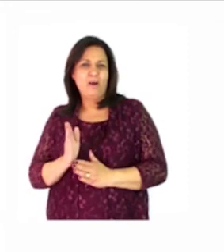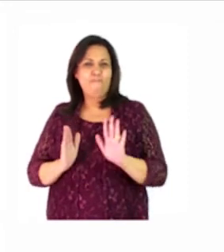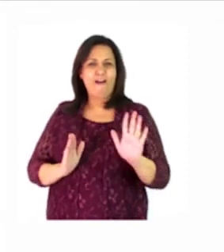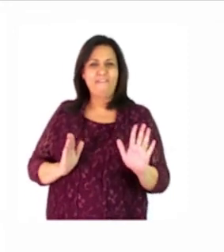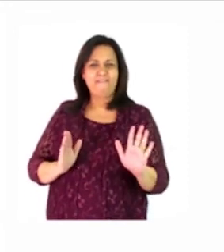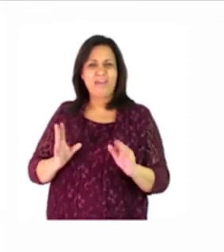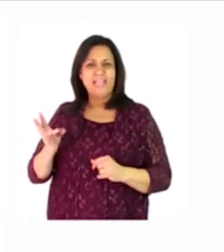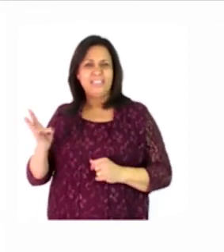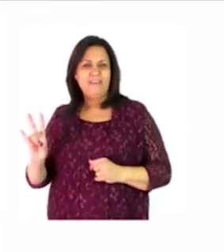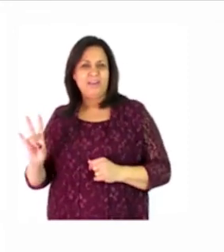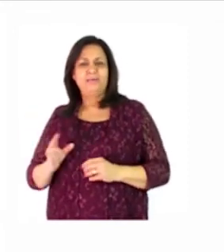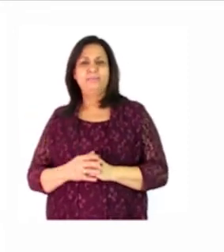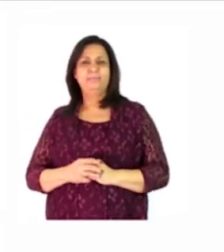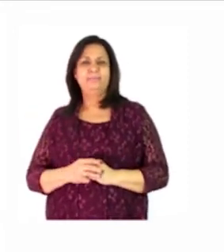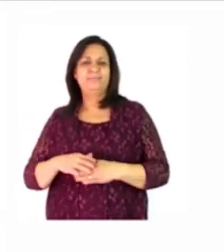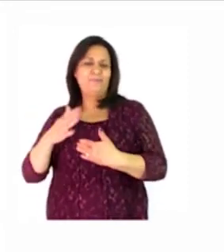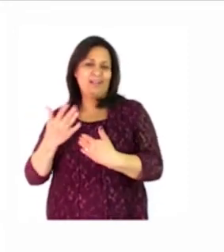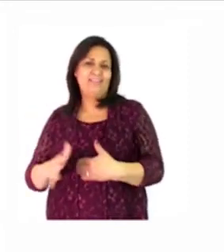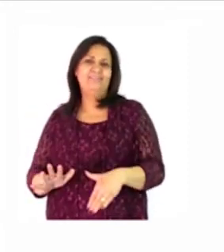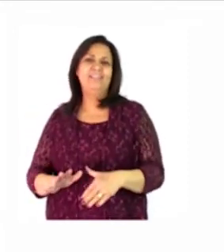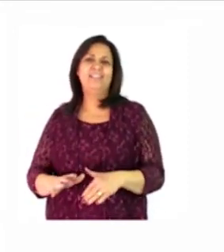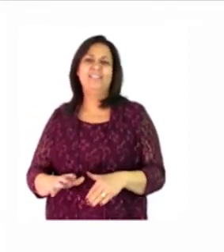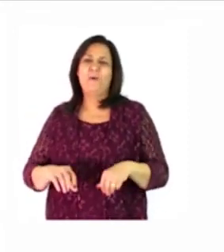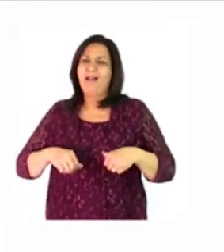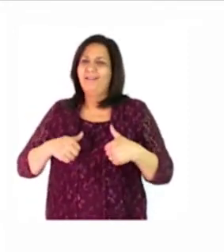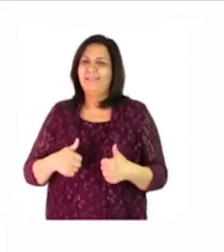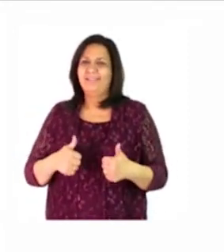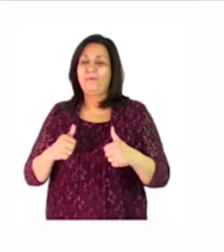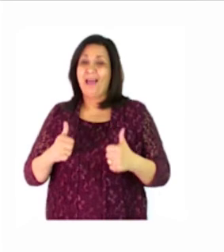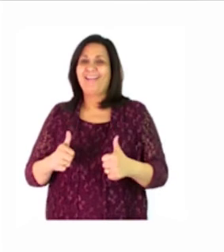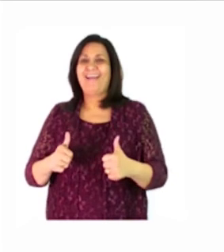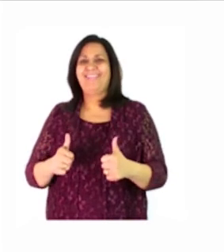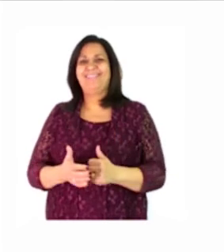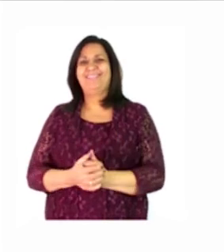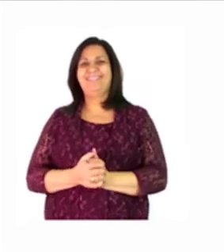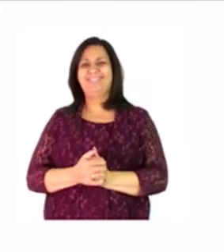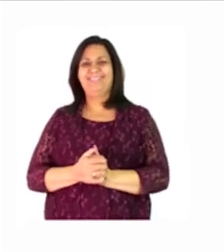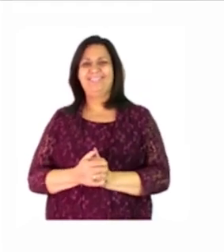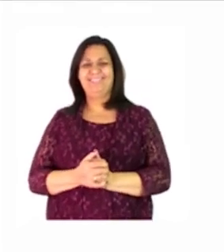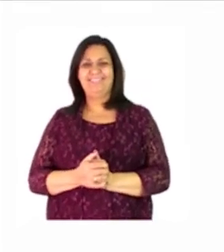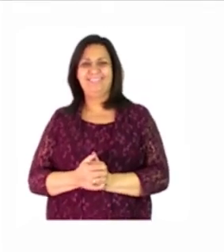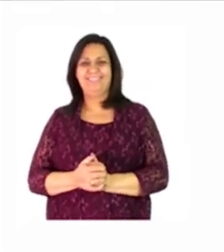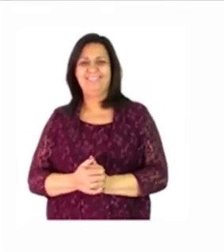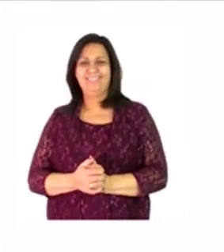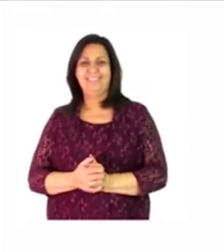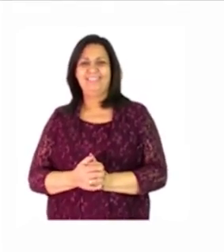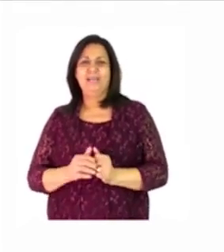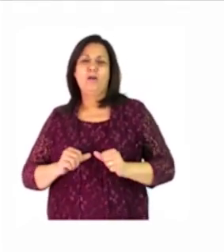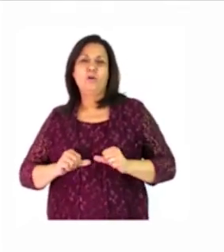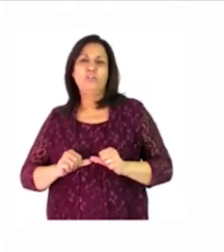7. Well done. I'm sure you have figured it out. Now let's move on to